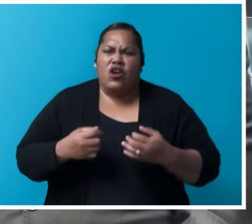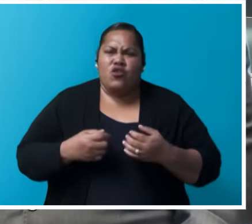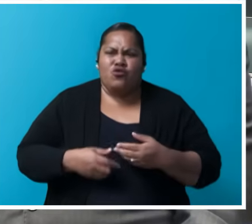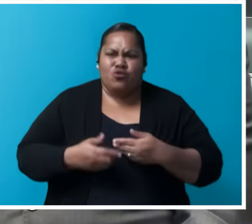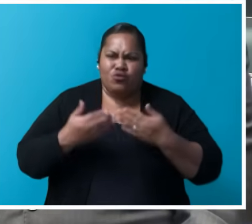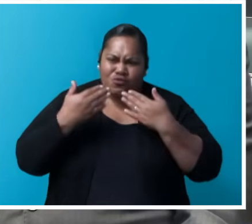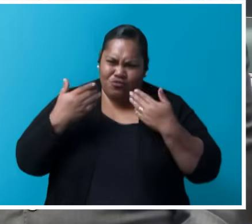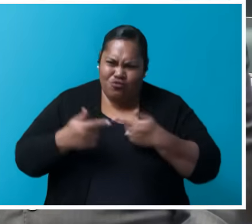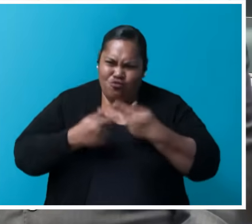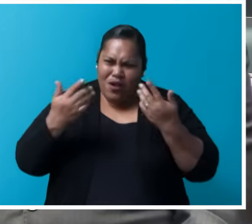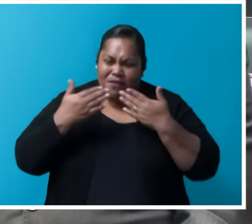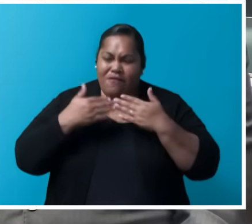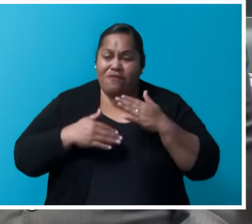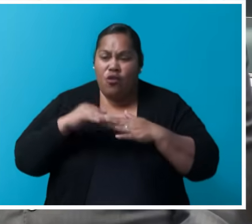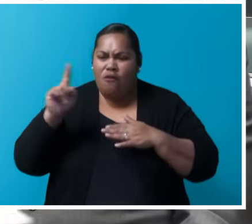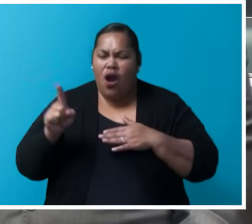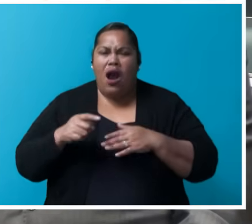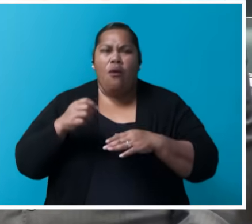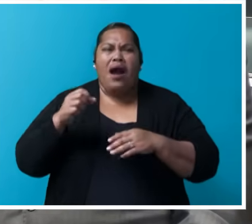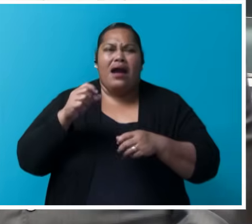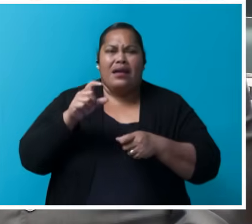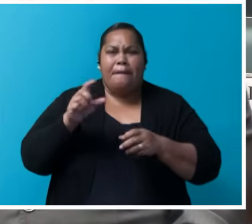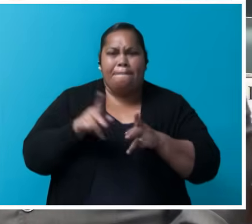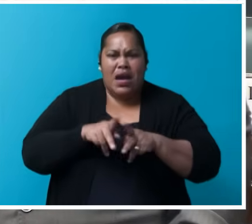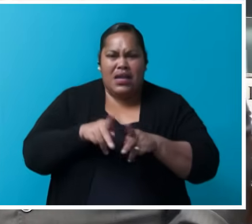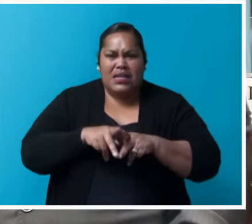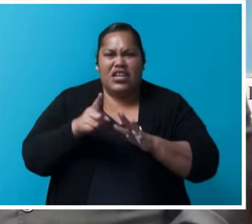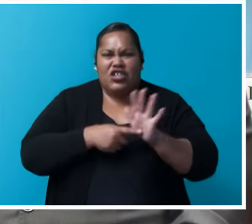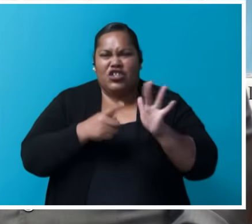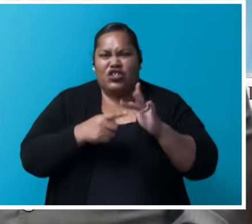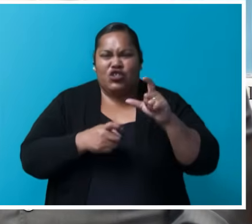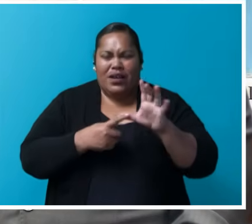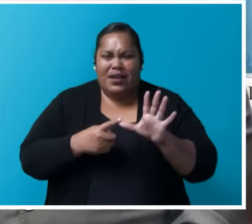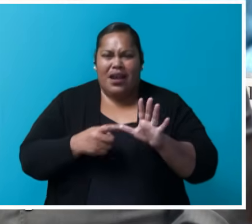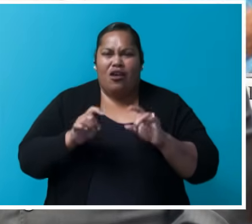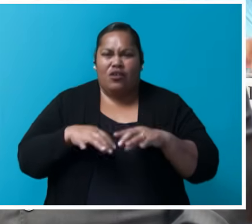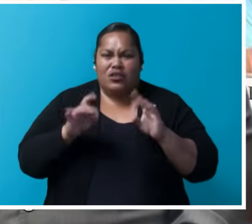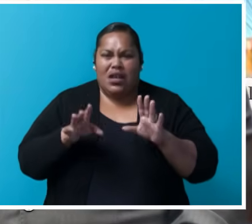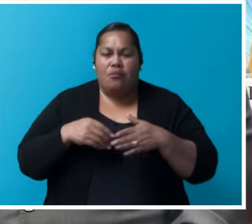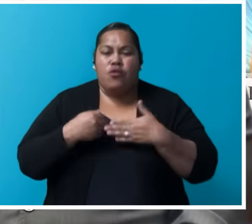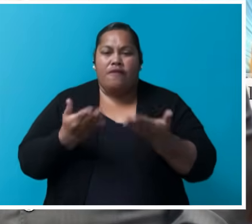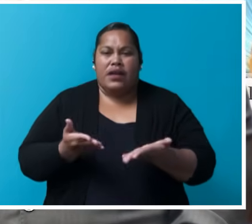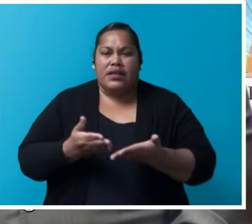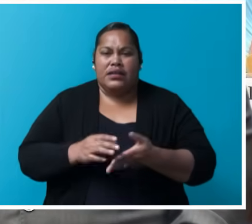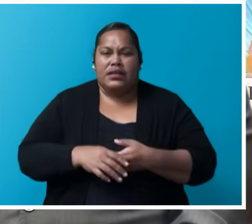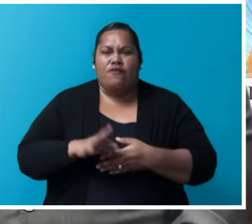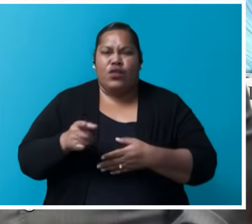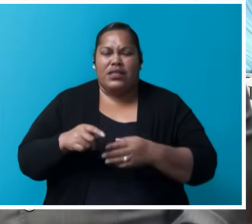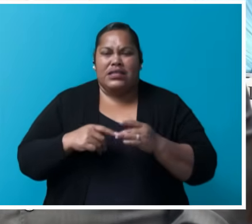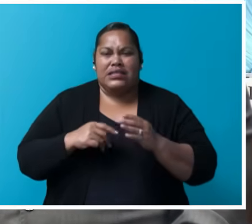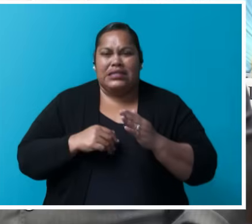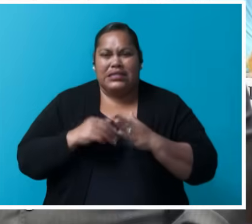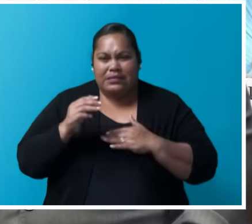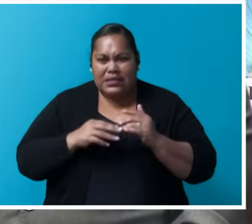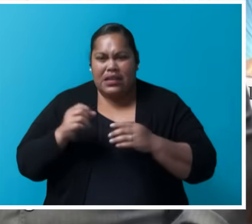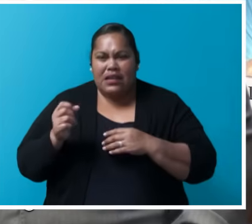such as the IDB, World Bank, IDA, JICA and Government of Australia for providing such facilities to